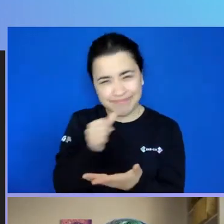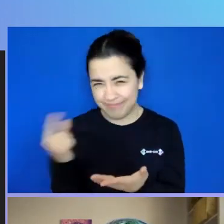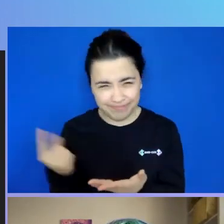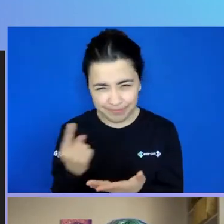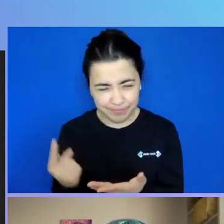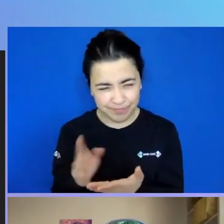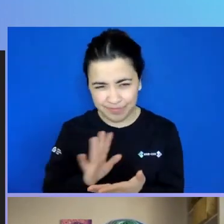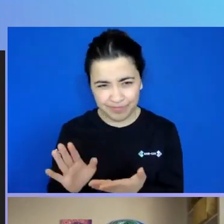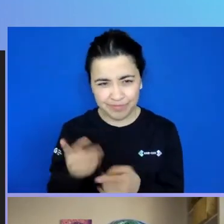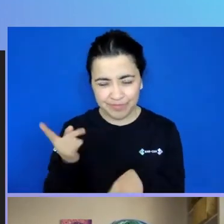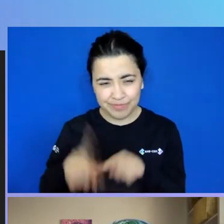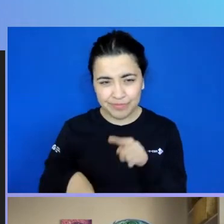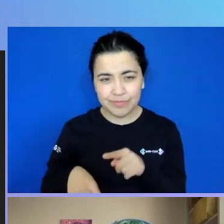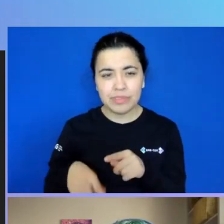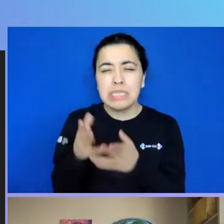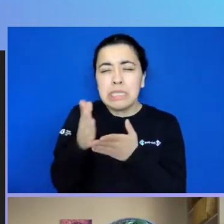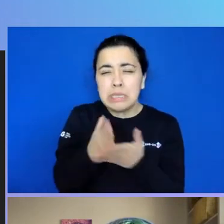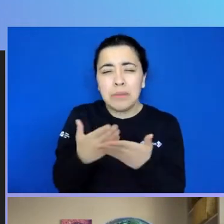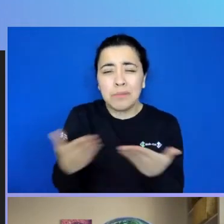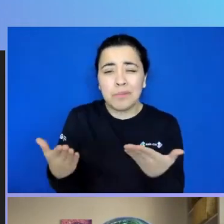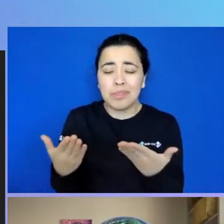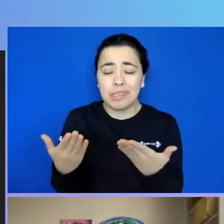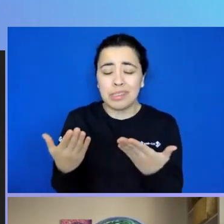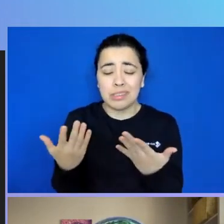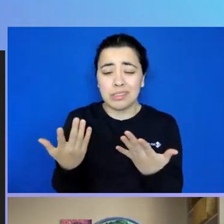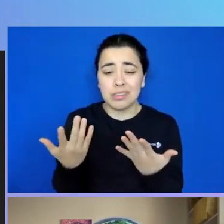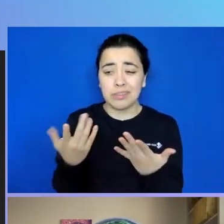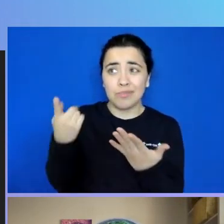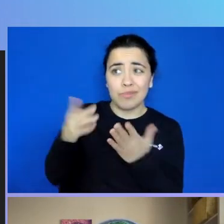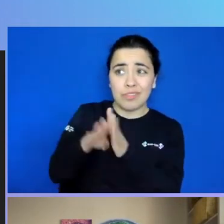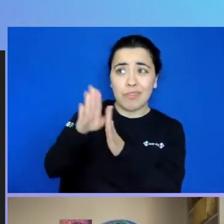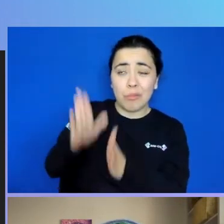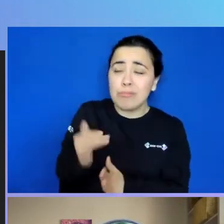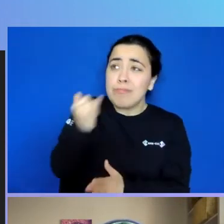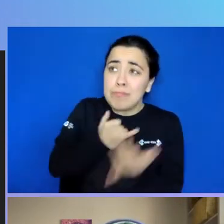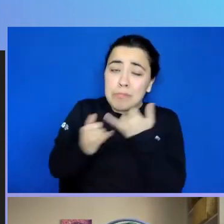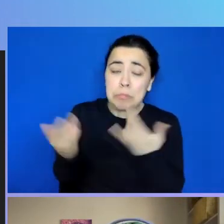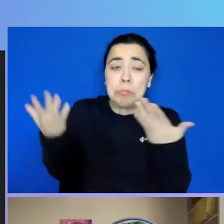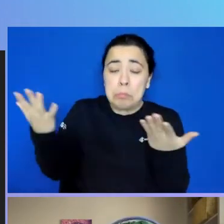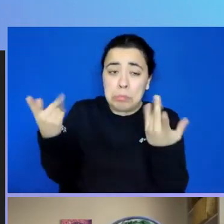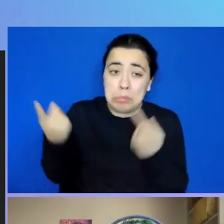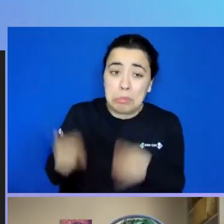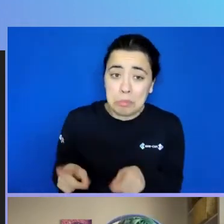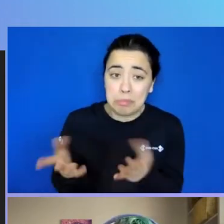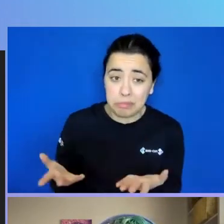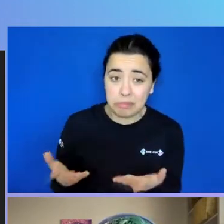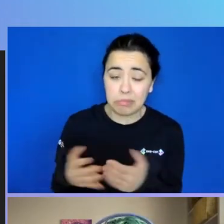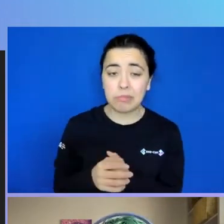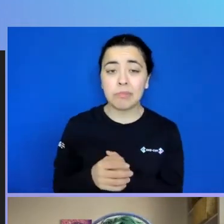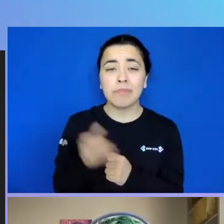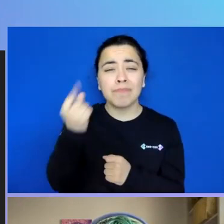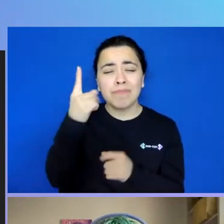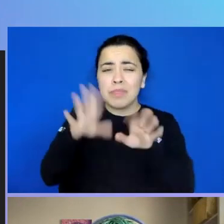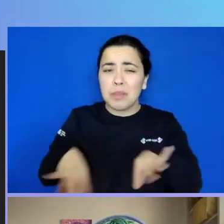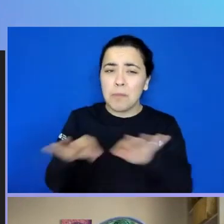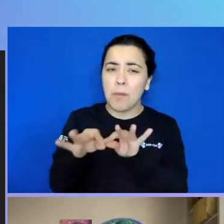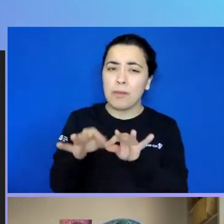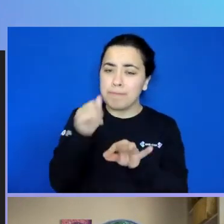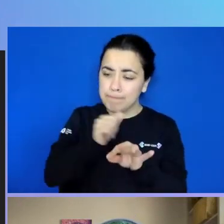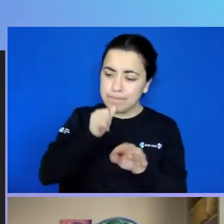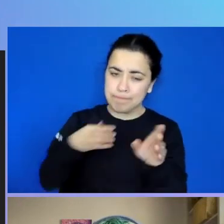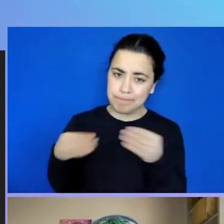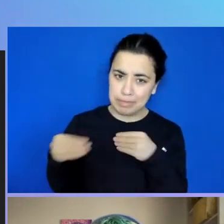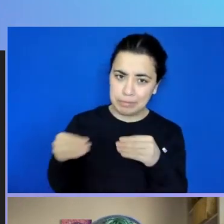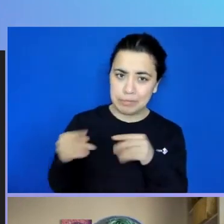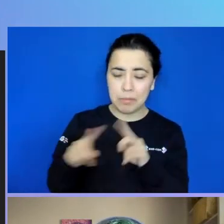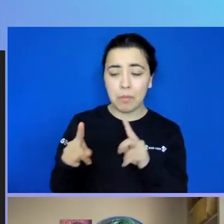things that you can't fully prevent your developers from doing. And flexibility is important, but it leaves